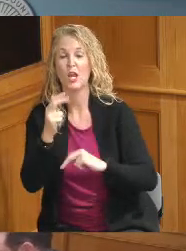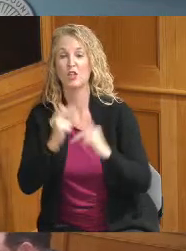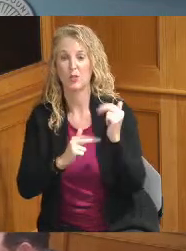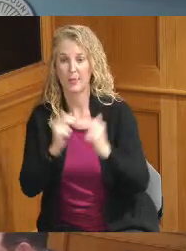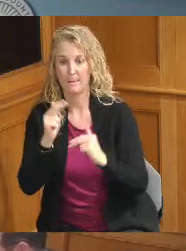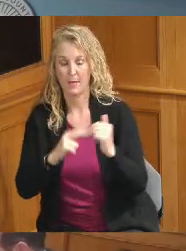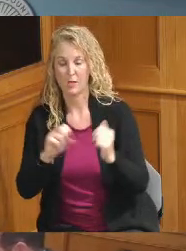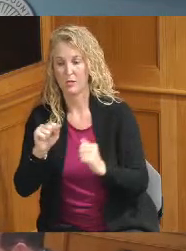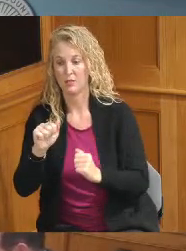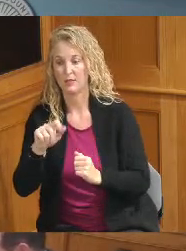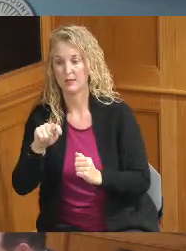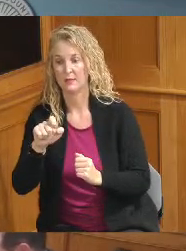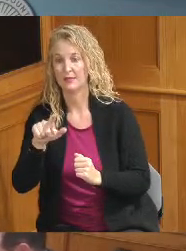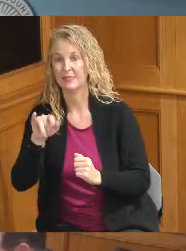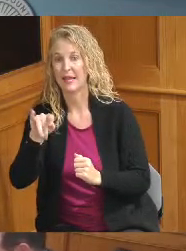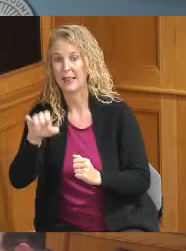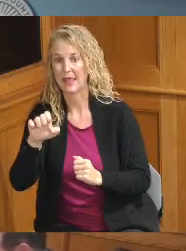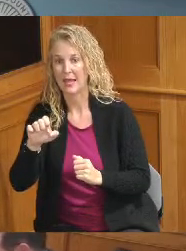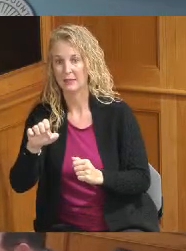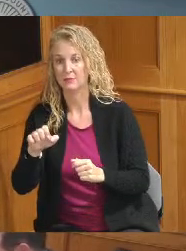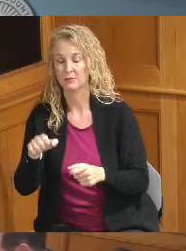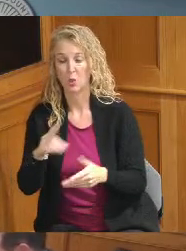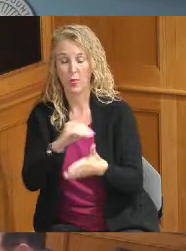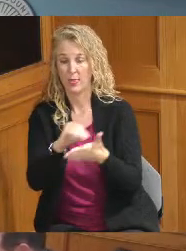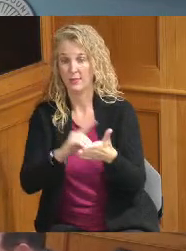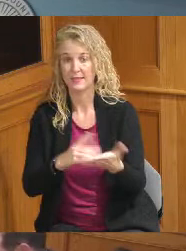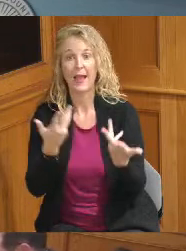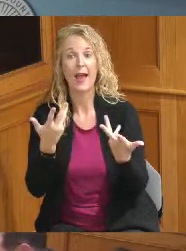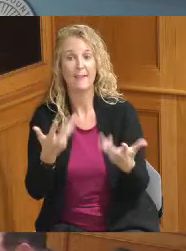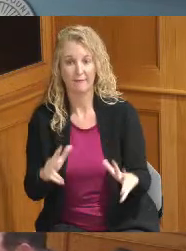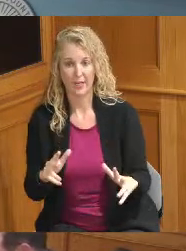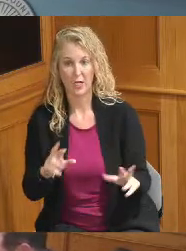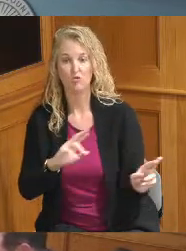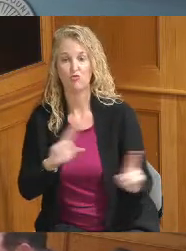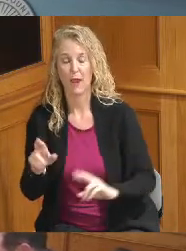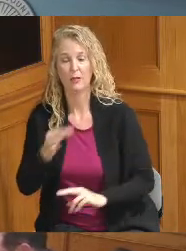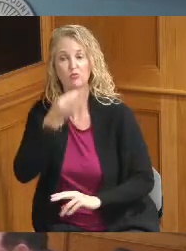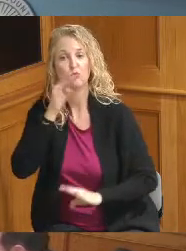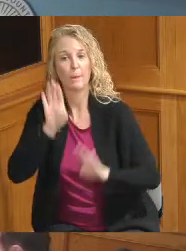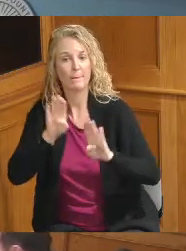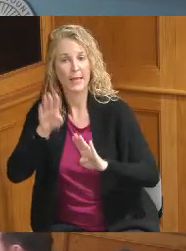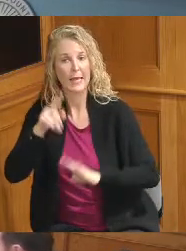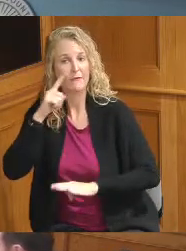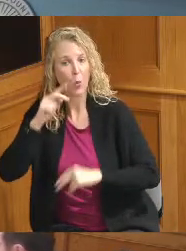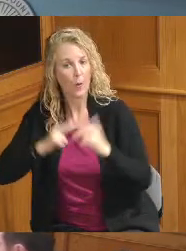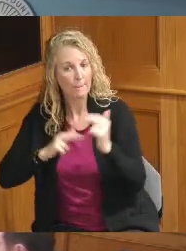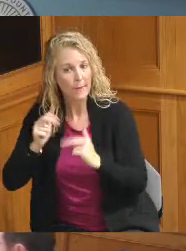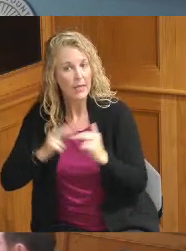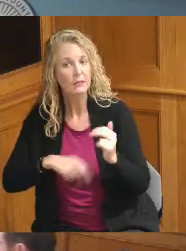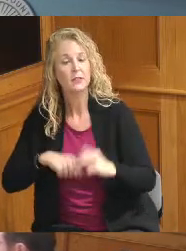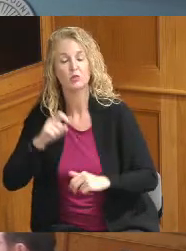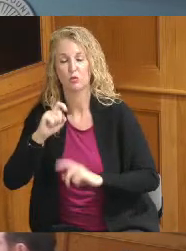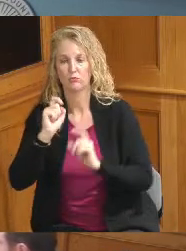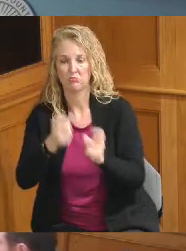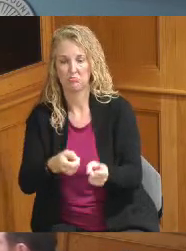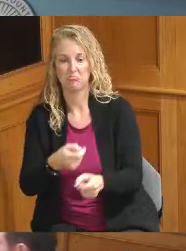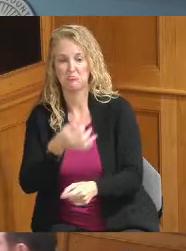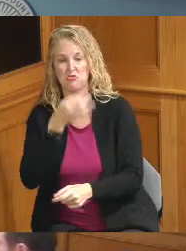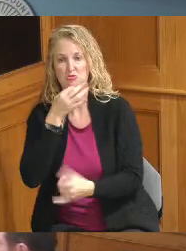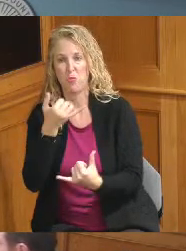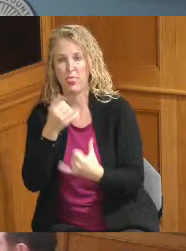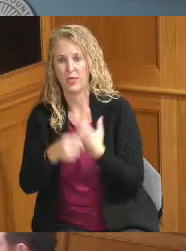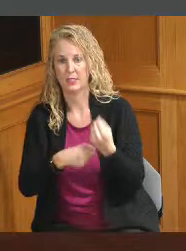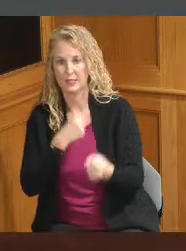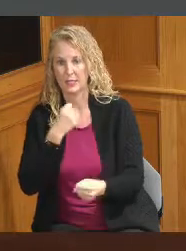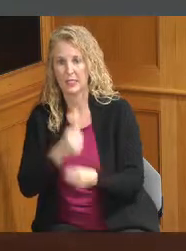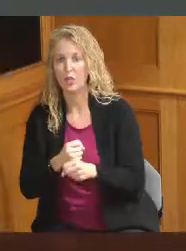satellite space there. Okay. So design is complete. They're getting ready to go out for bid for that. So that bid should be awarded later on this year,